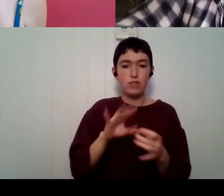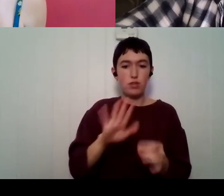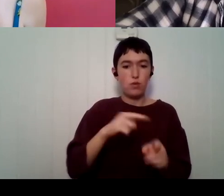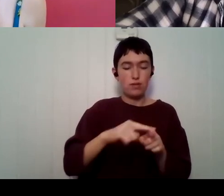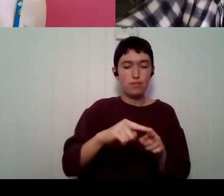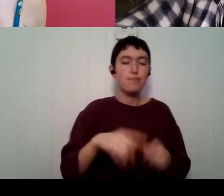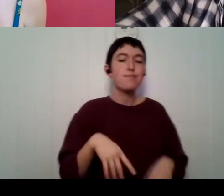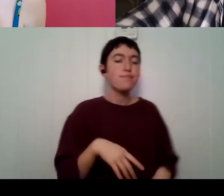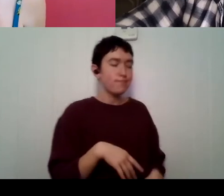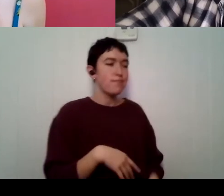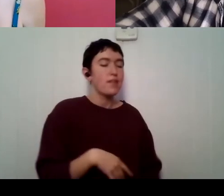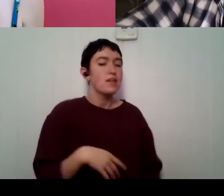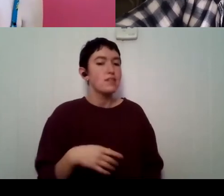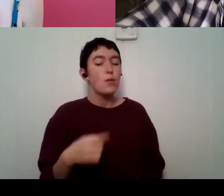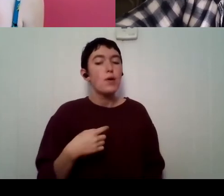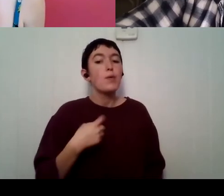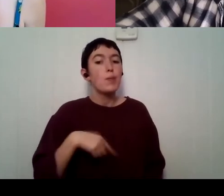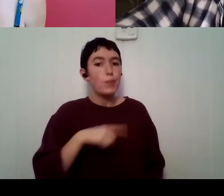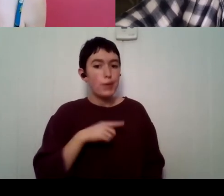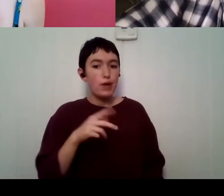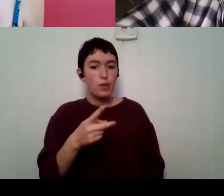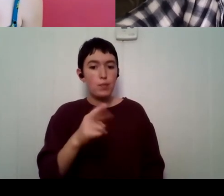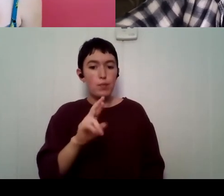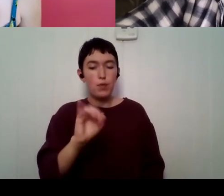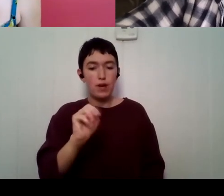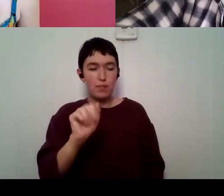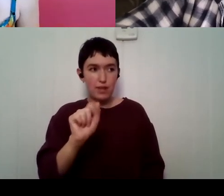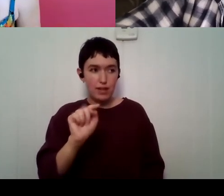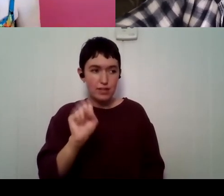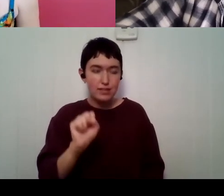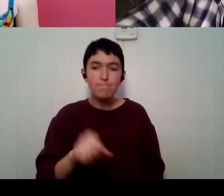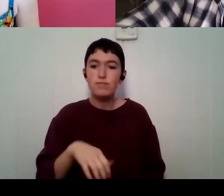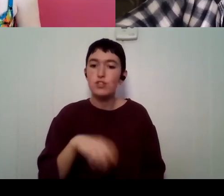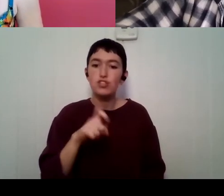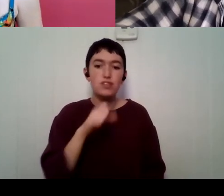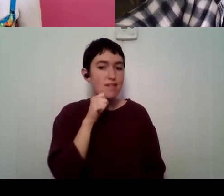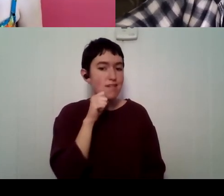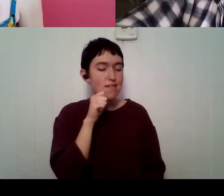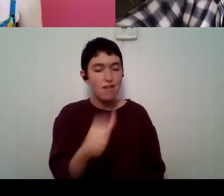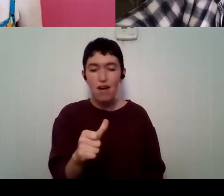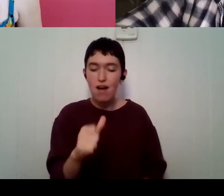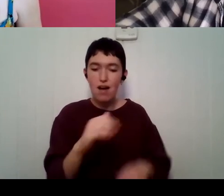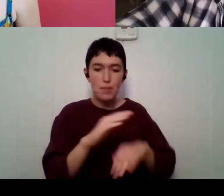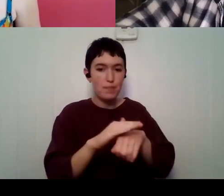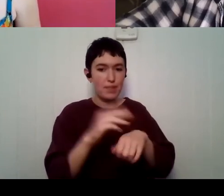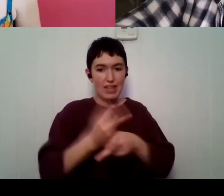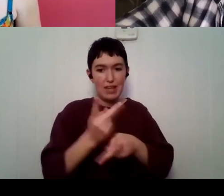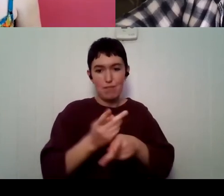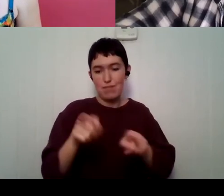we are primates, and primates should not be kept as pets. First and foremost, right. Just no, please don't.